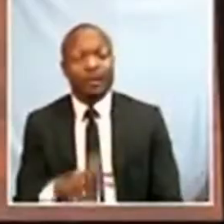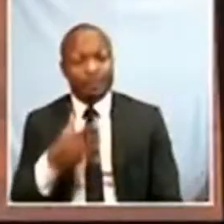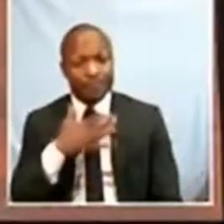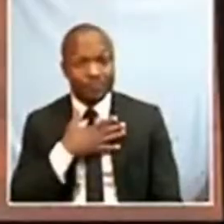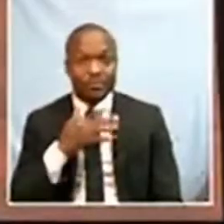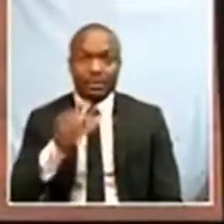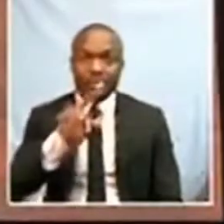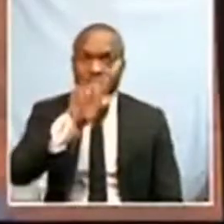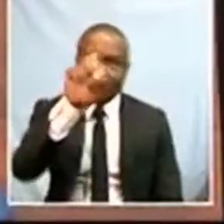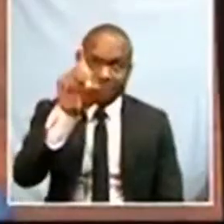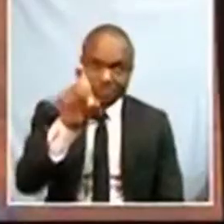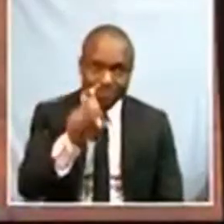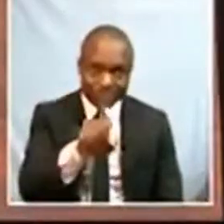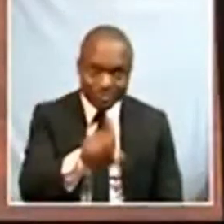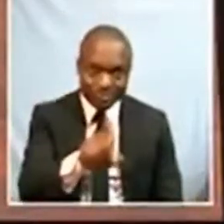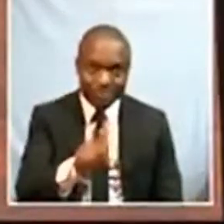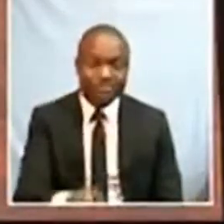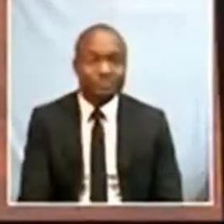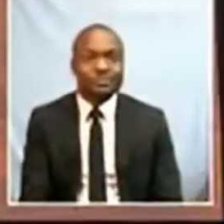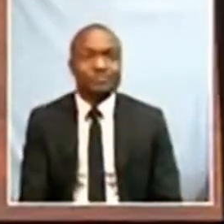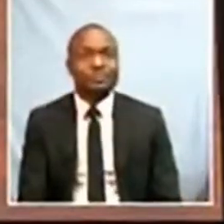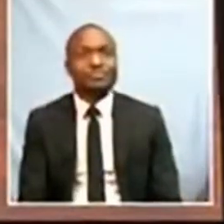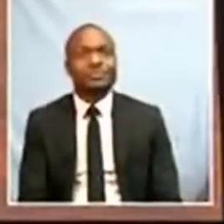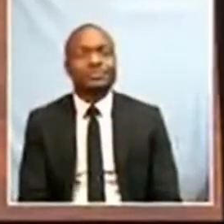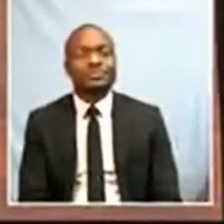question is,